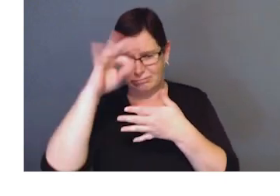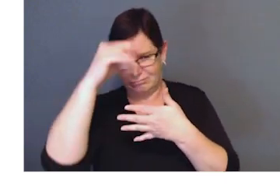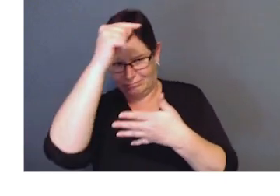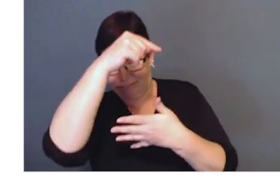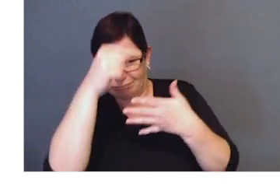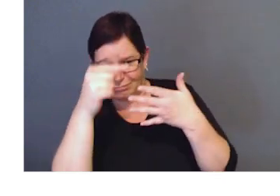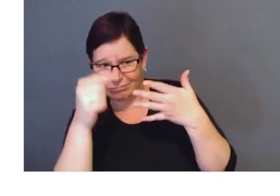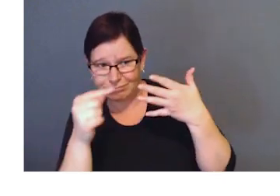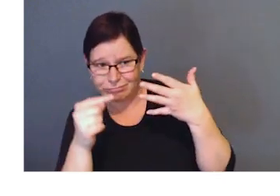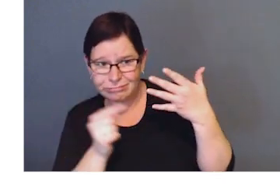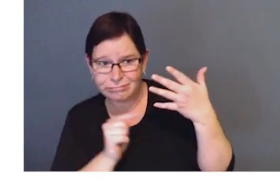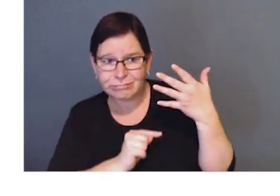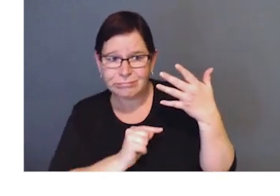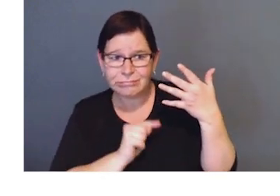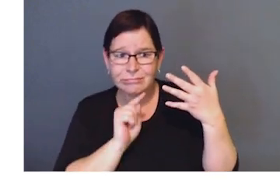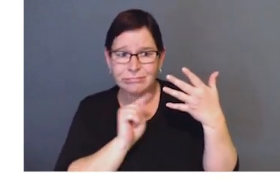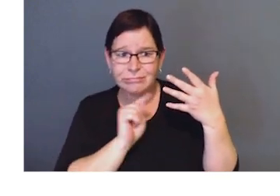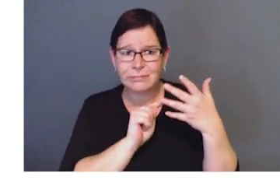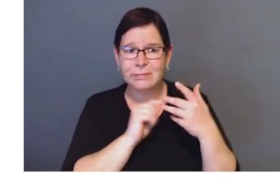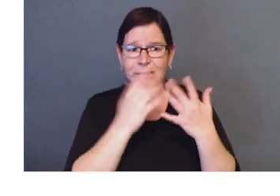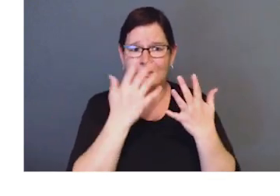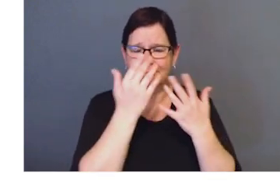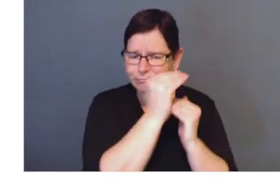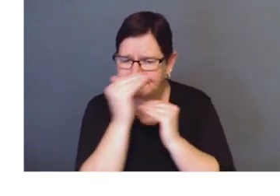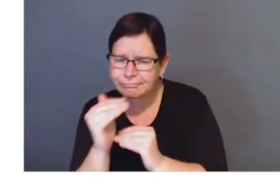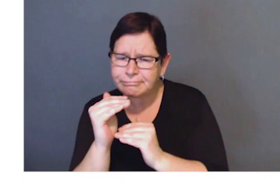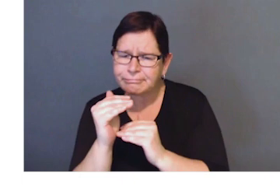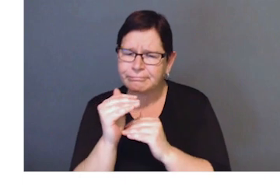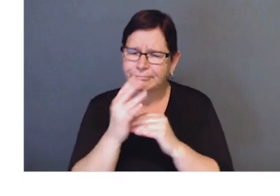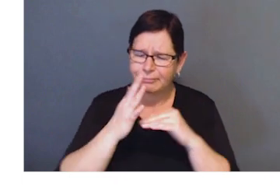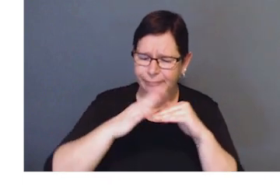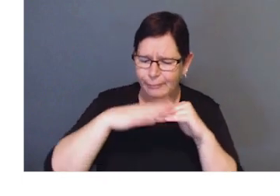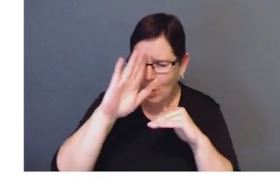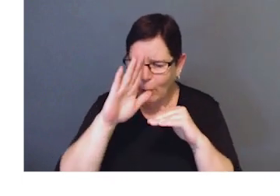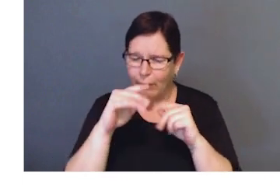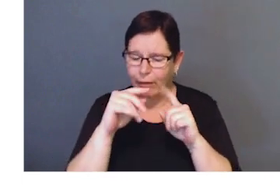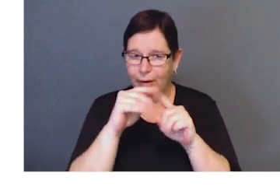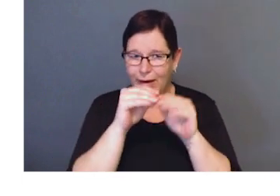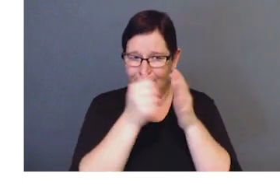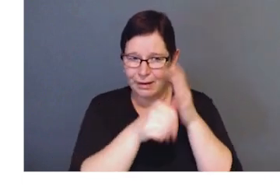categories, or receive therapy to support a vital function.